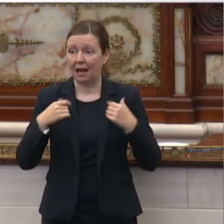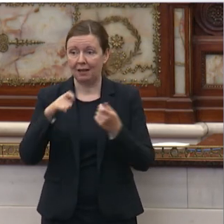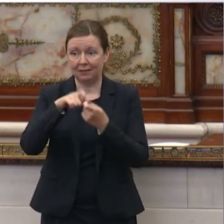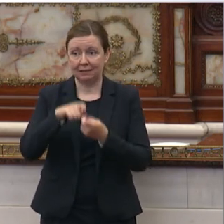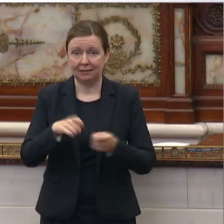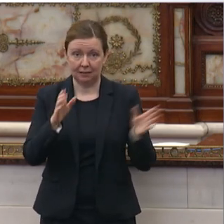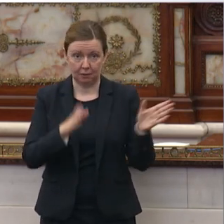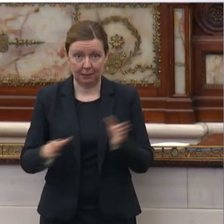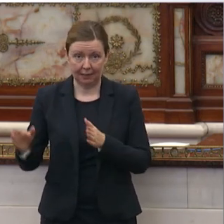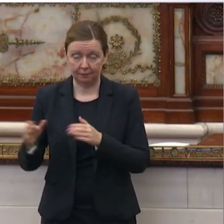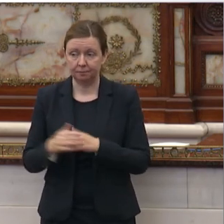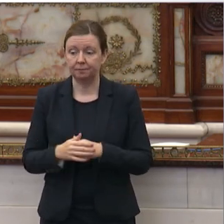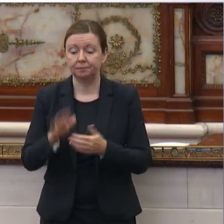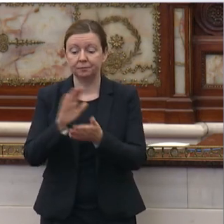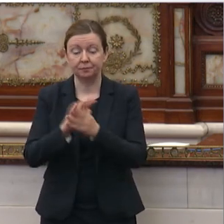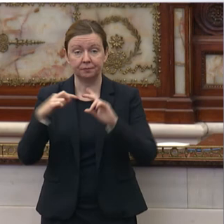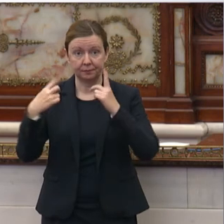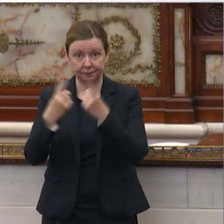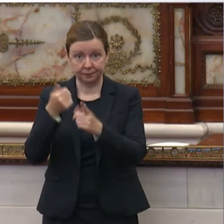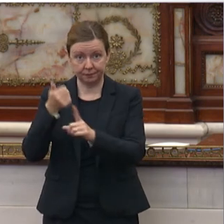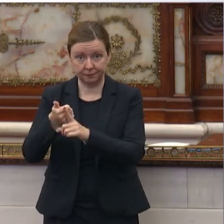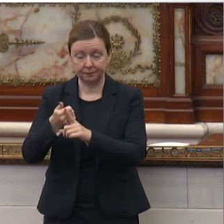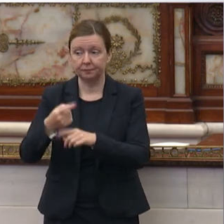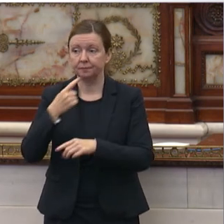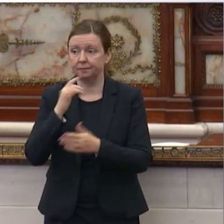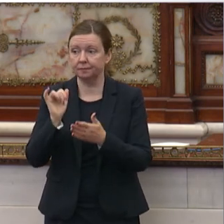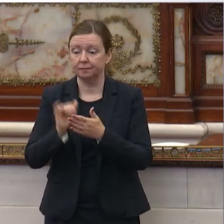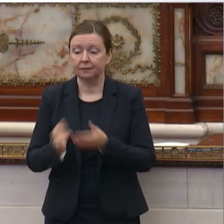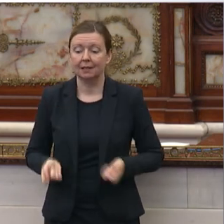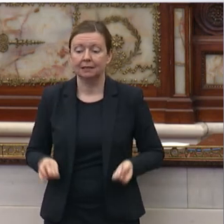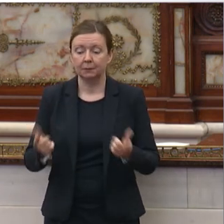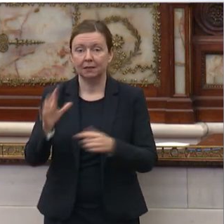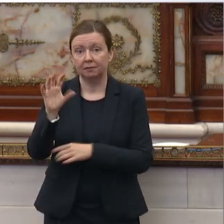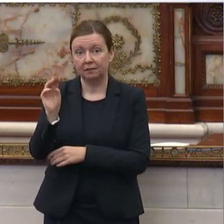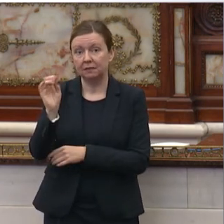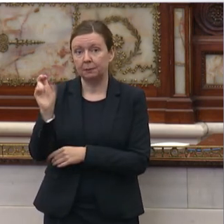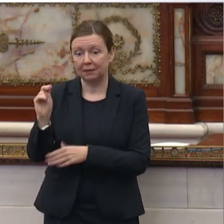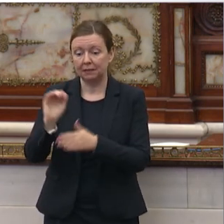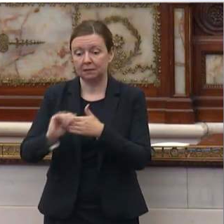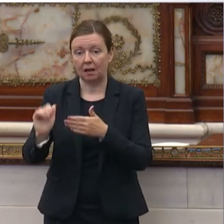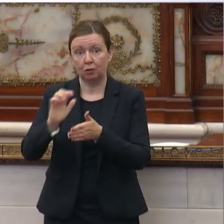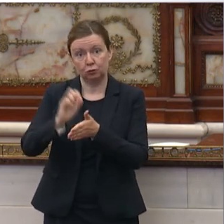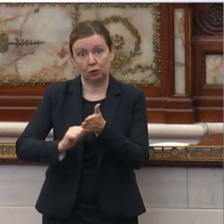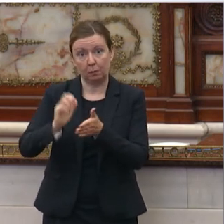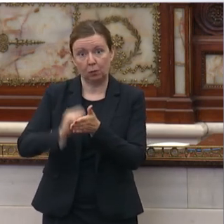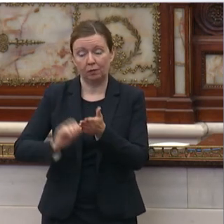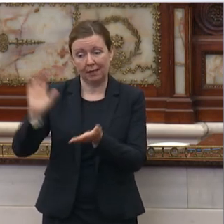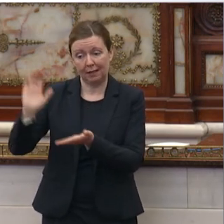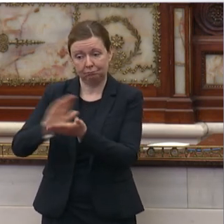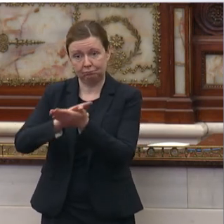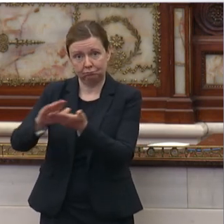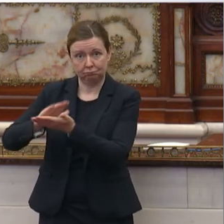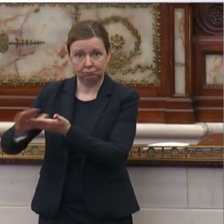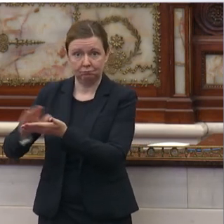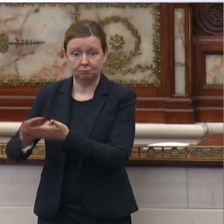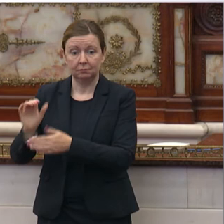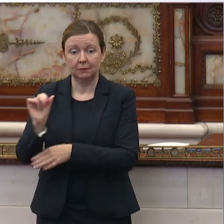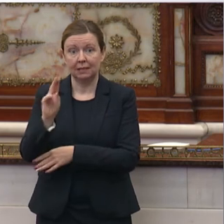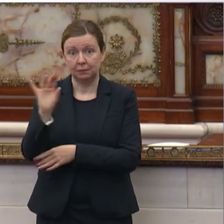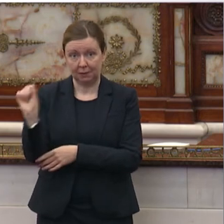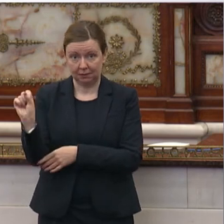plan. The school district said it spent $50 million removing and remediating